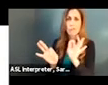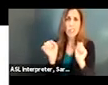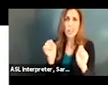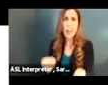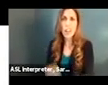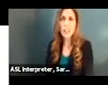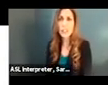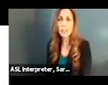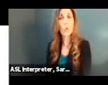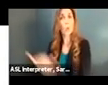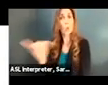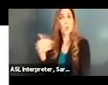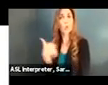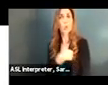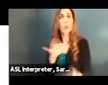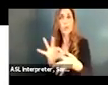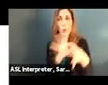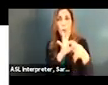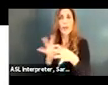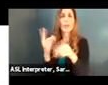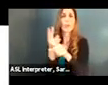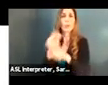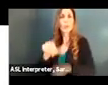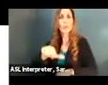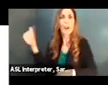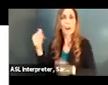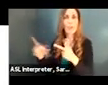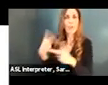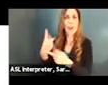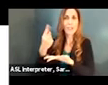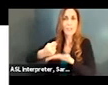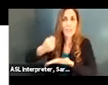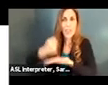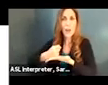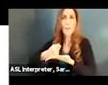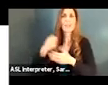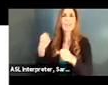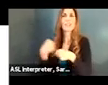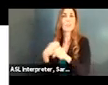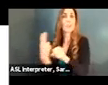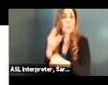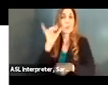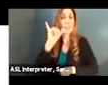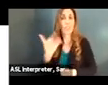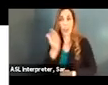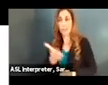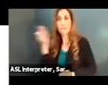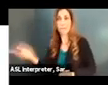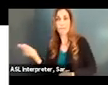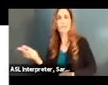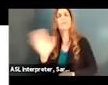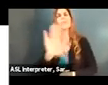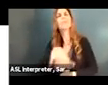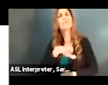We also coordinate and use other therapies to make the use of the device. the